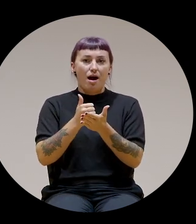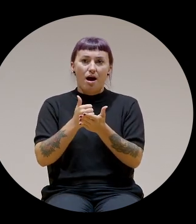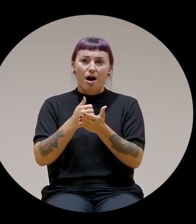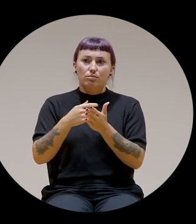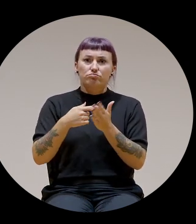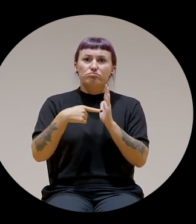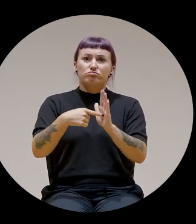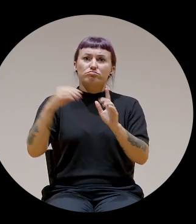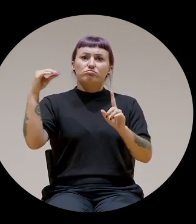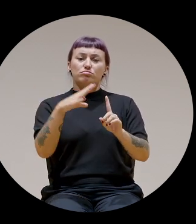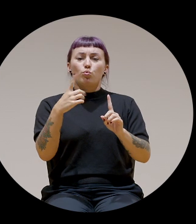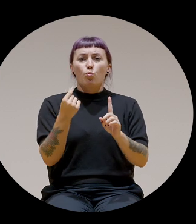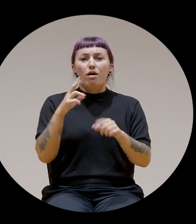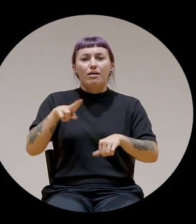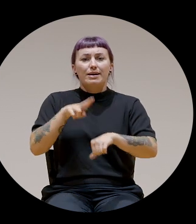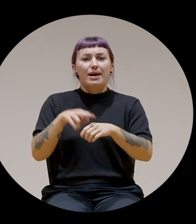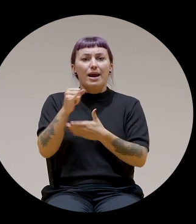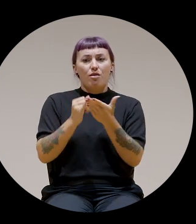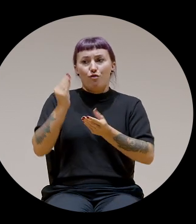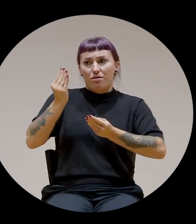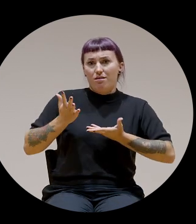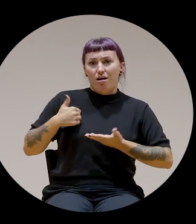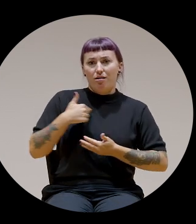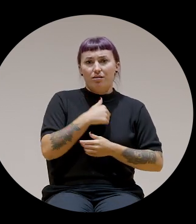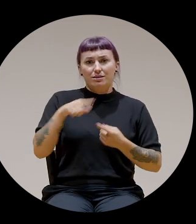what Native artists tell us about these